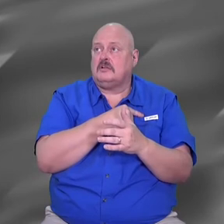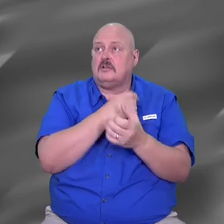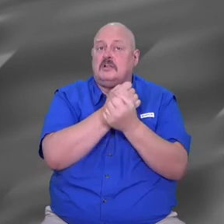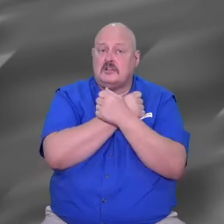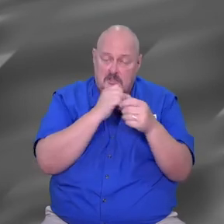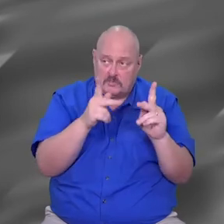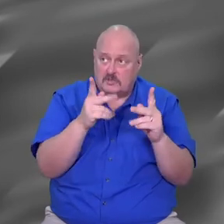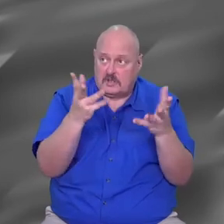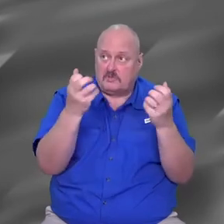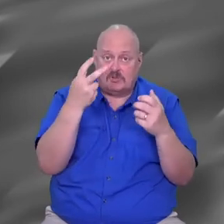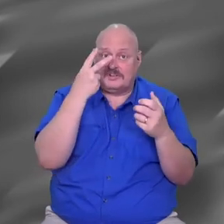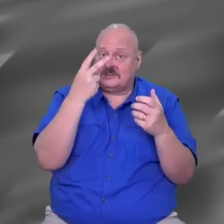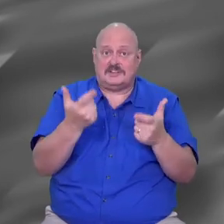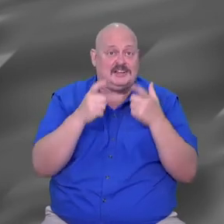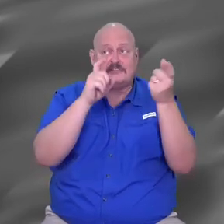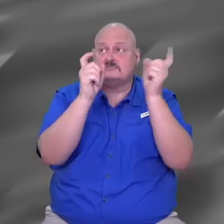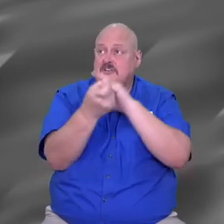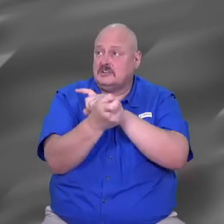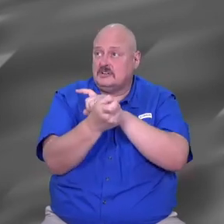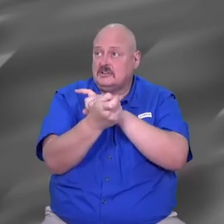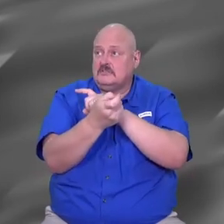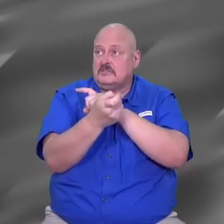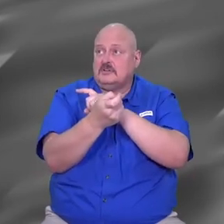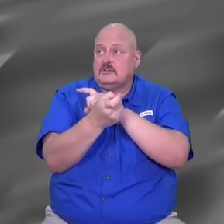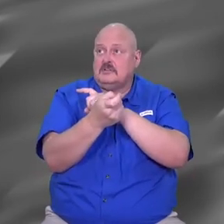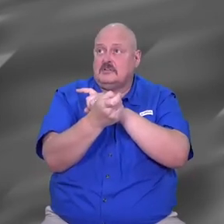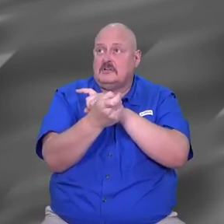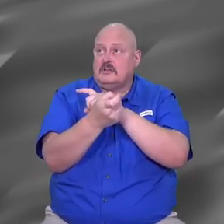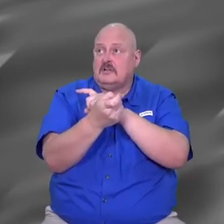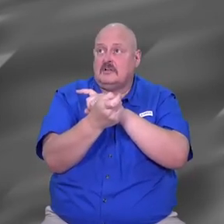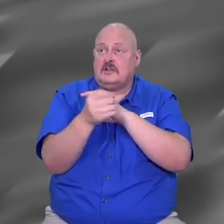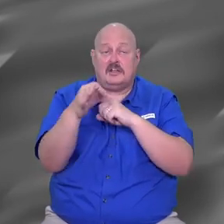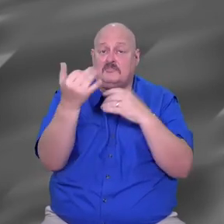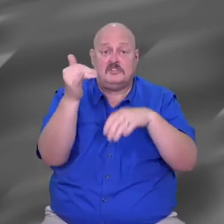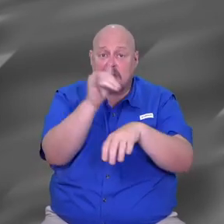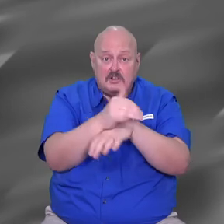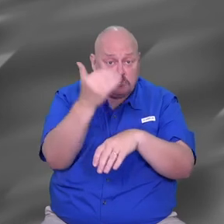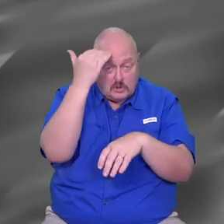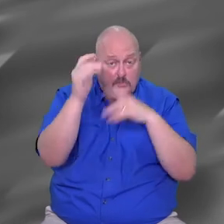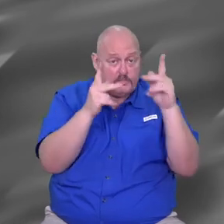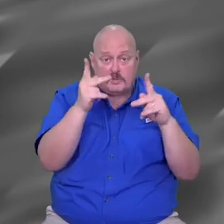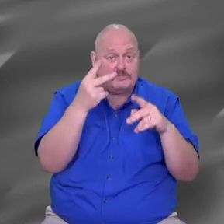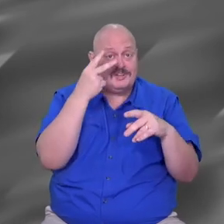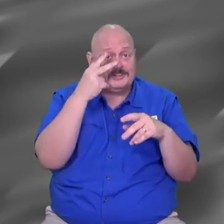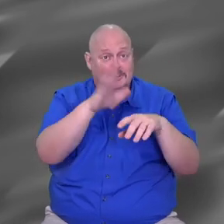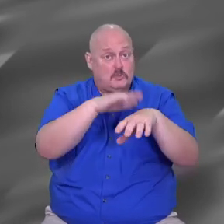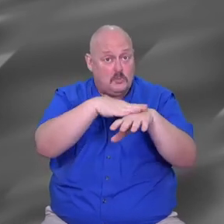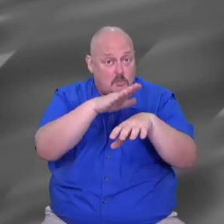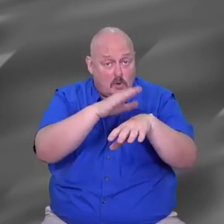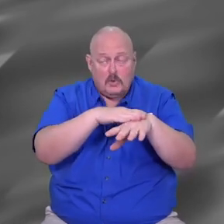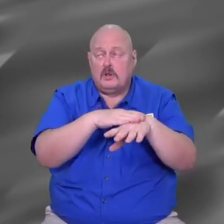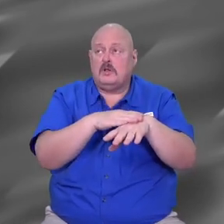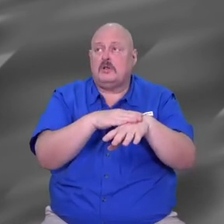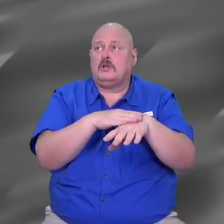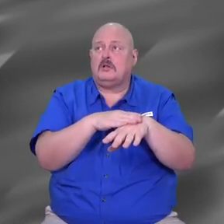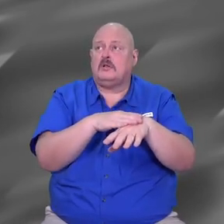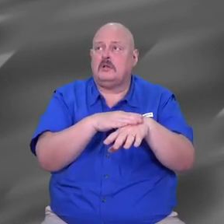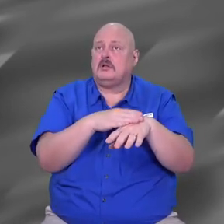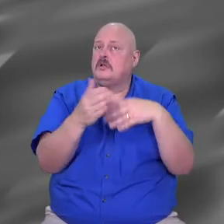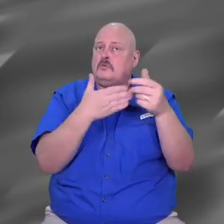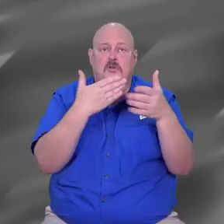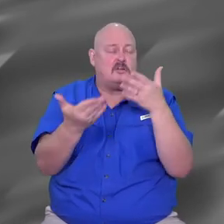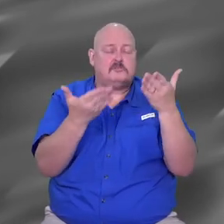privilege. I just want to see lives changed and transformed. And if tonight you know people that you see the warning signs, whatever